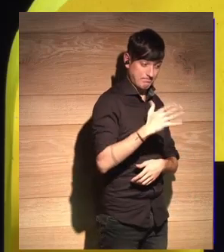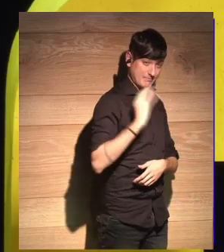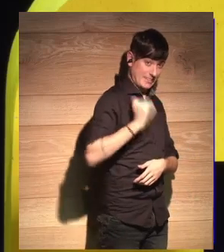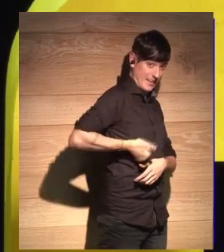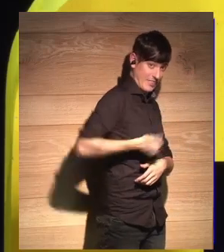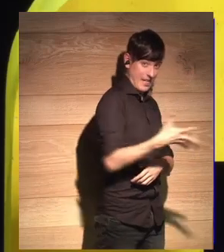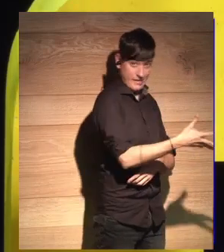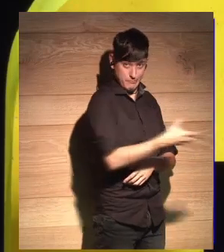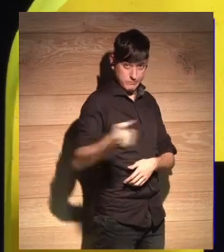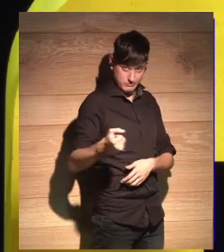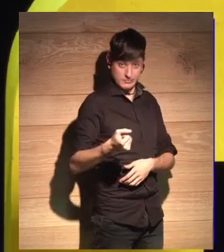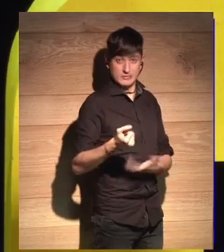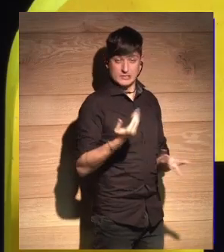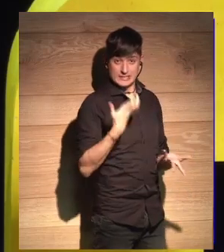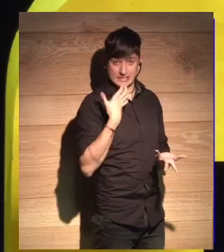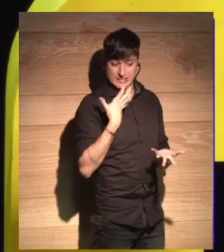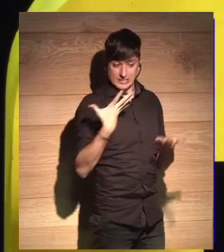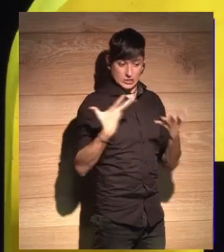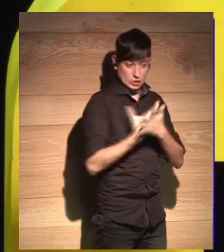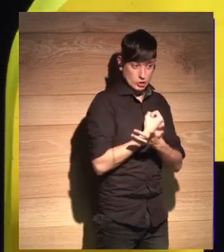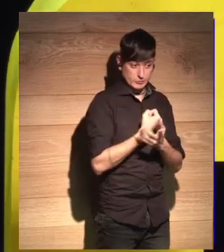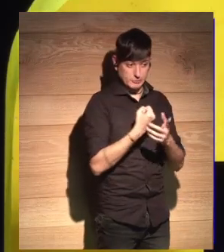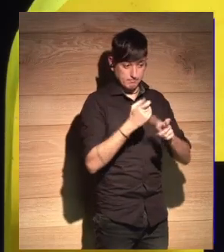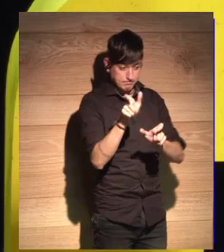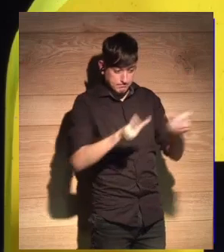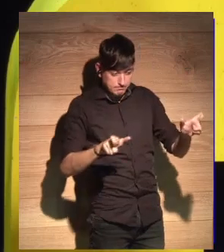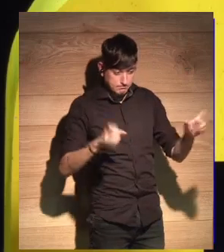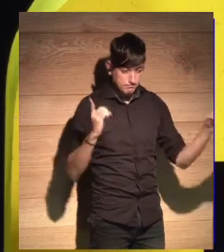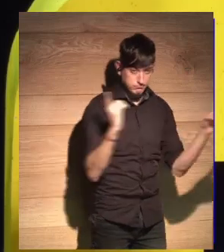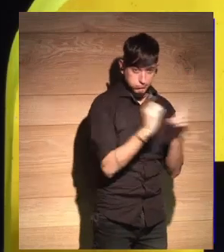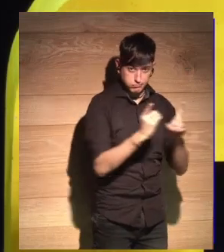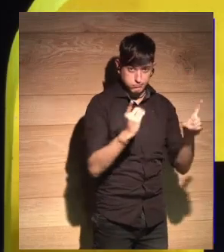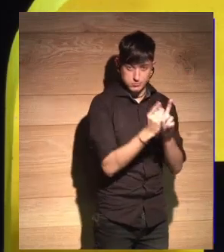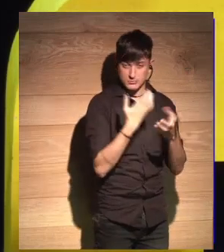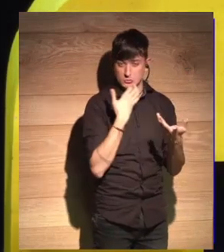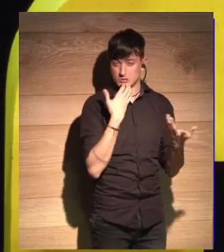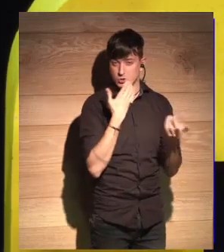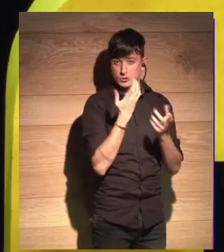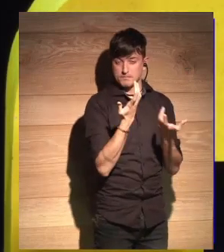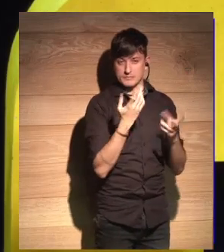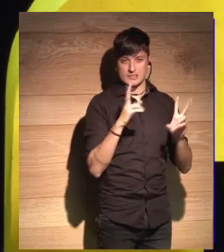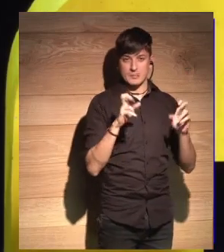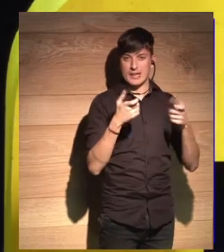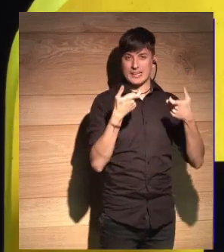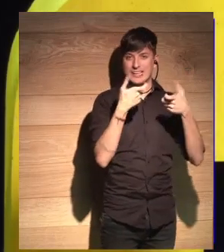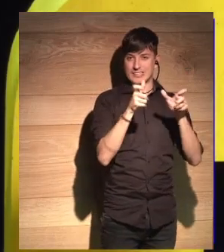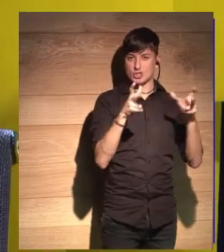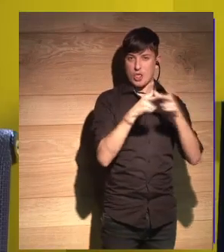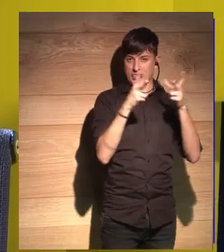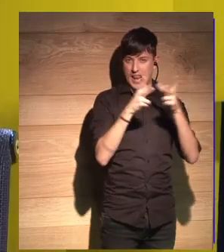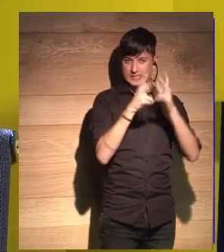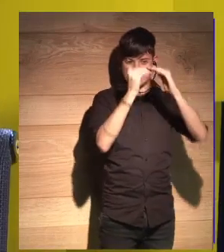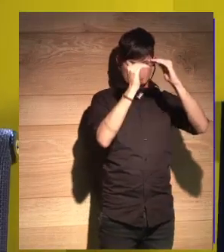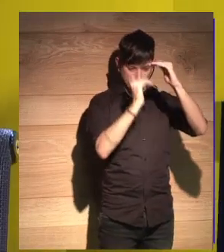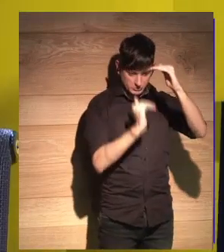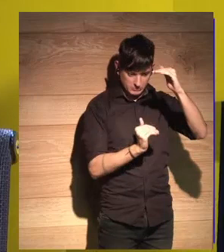against each other on like race and gender and social class, then you can distract people and they won't. And you can do